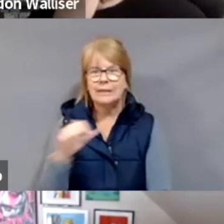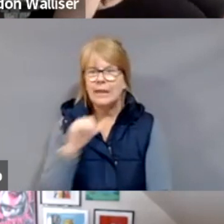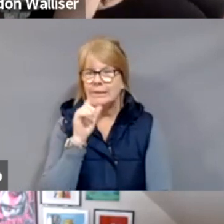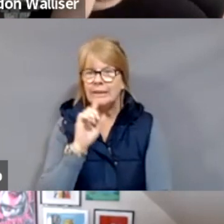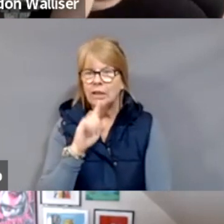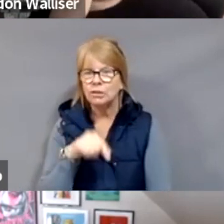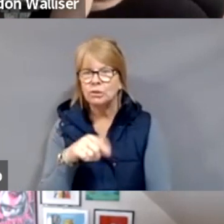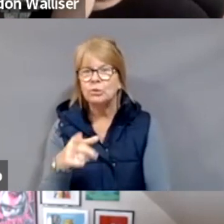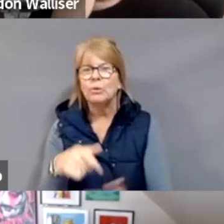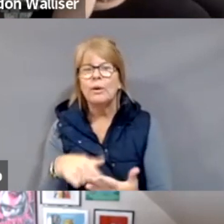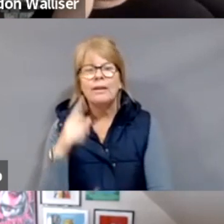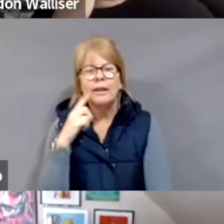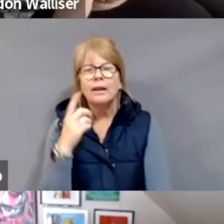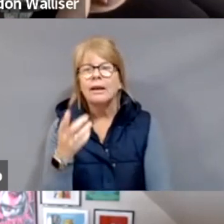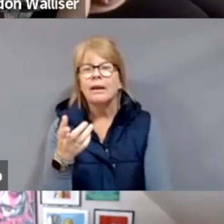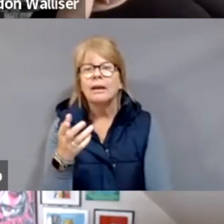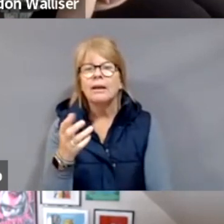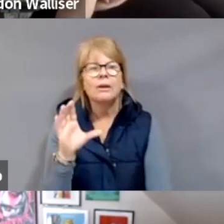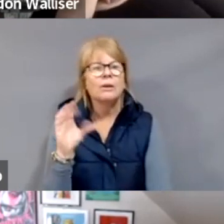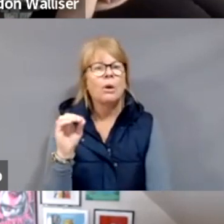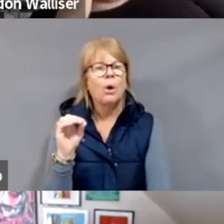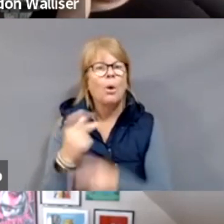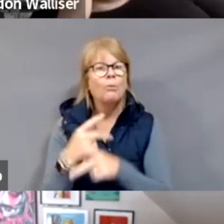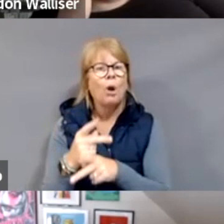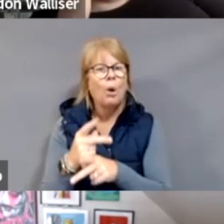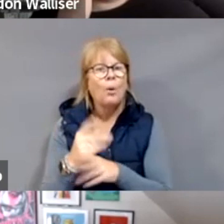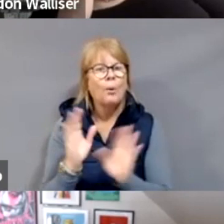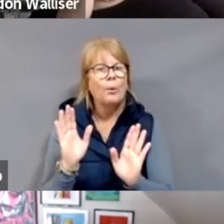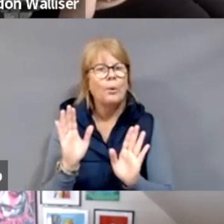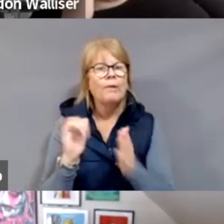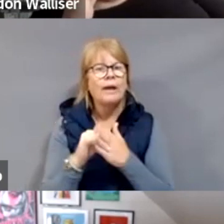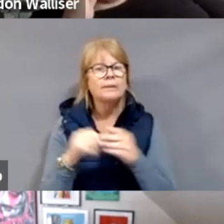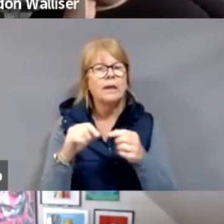easy. They're not Co-pros. easy. It's a long conversation That's about a- co-pros.